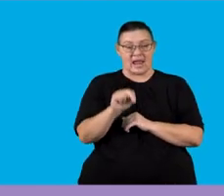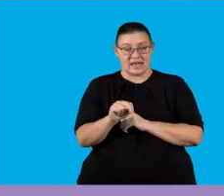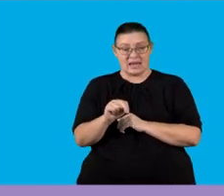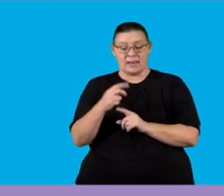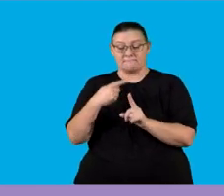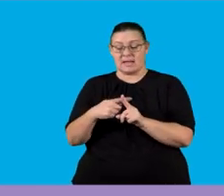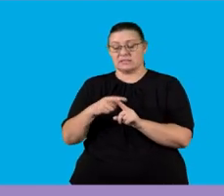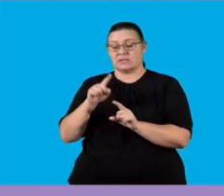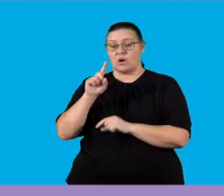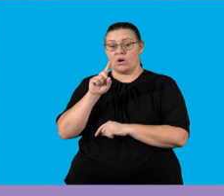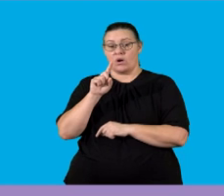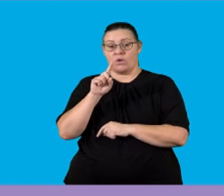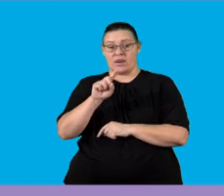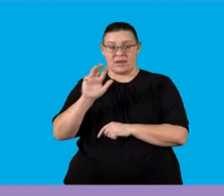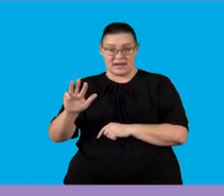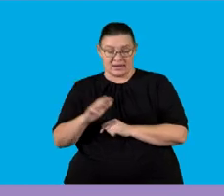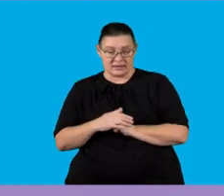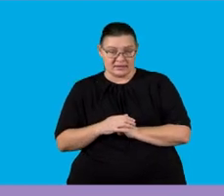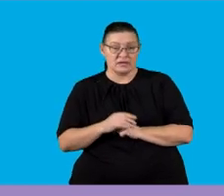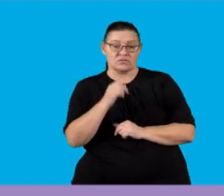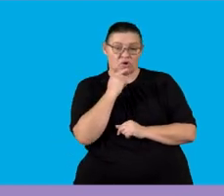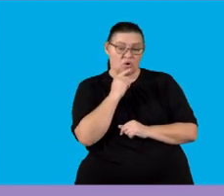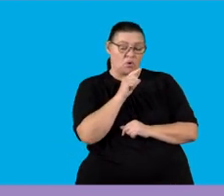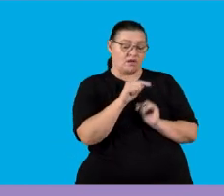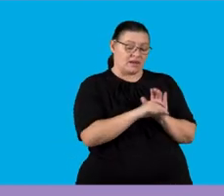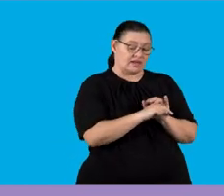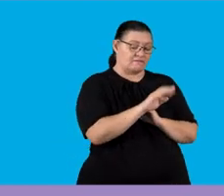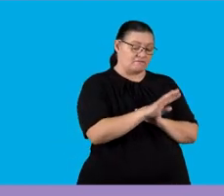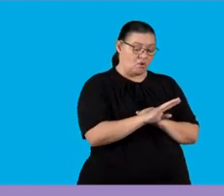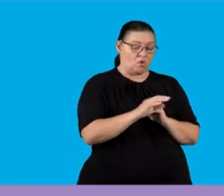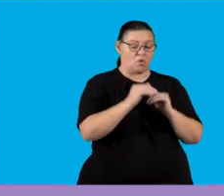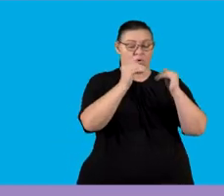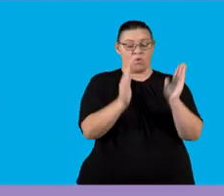and we are going to add a 19.